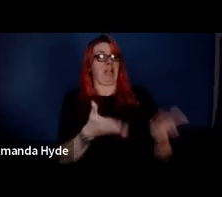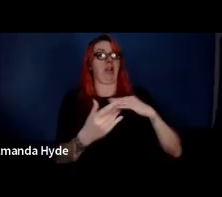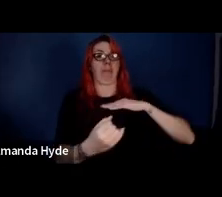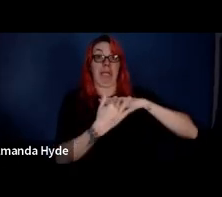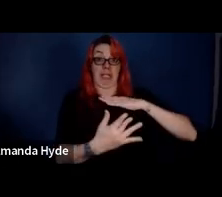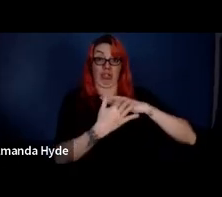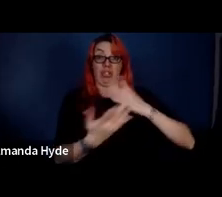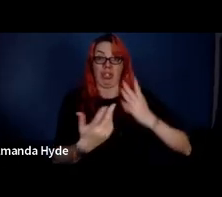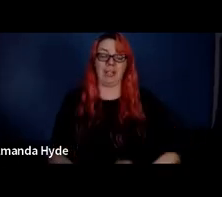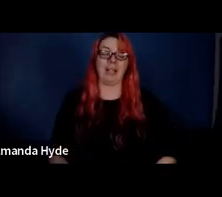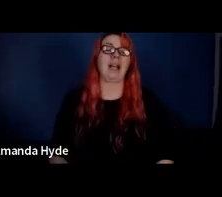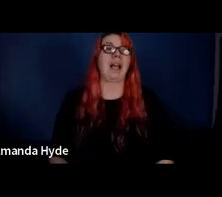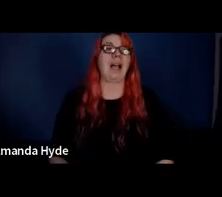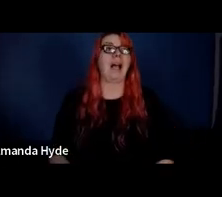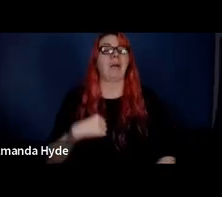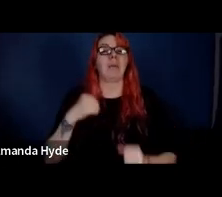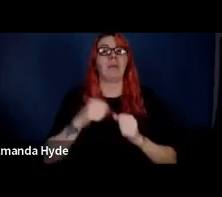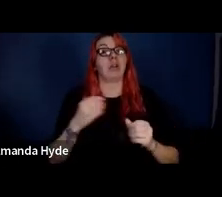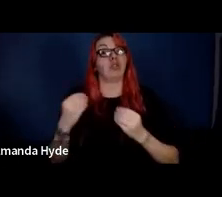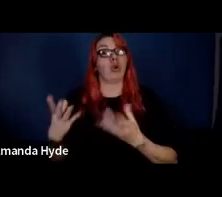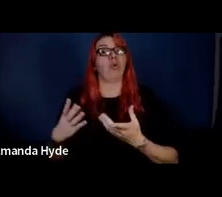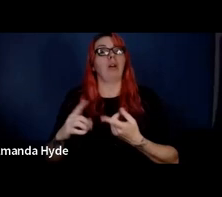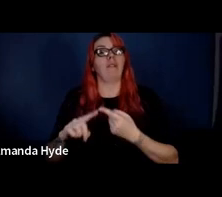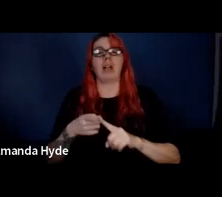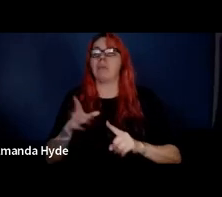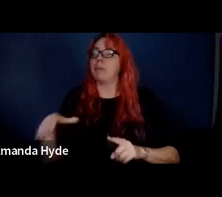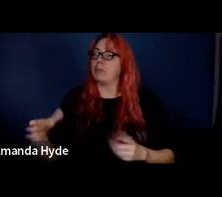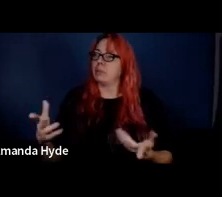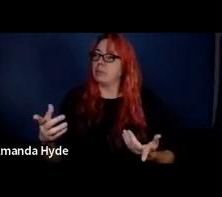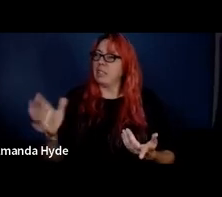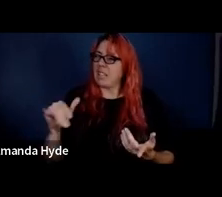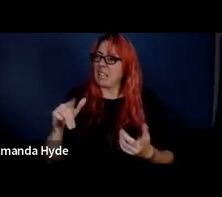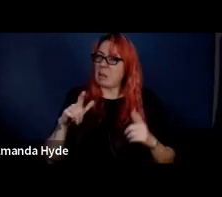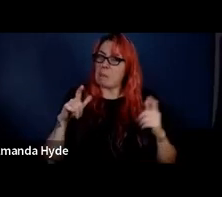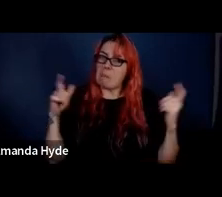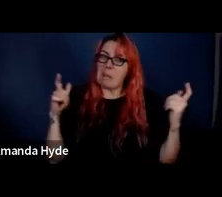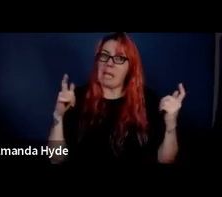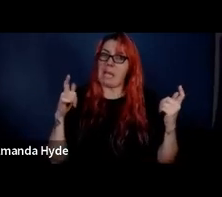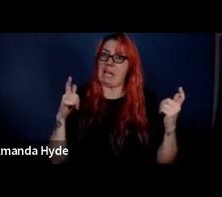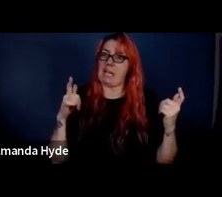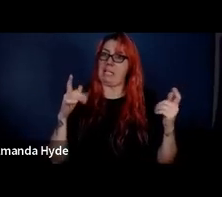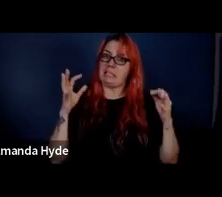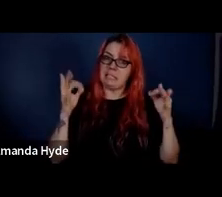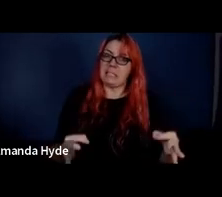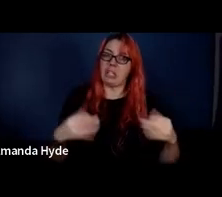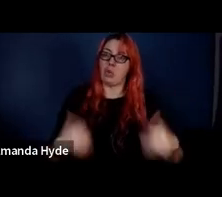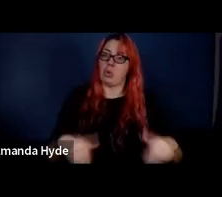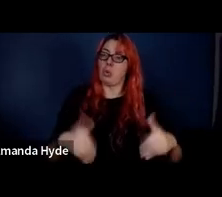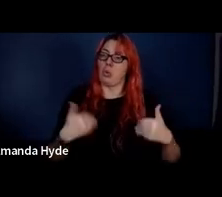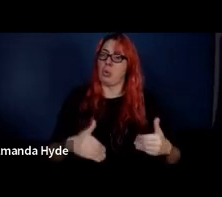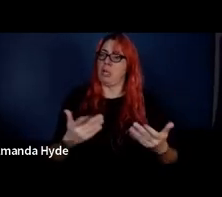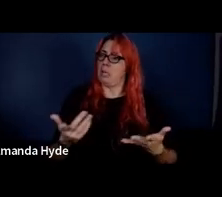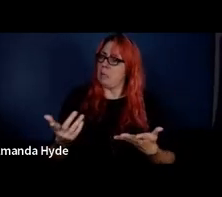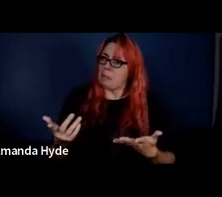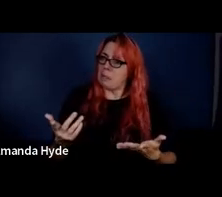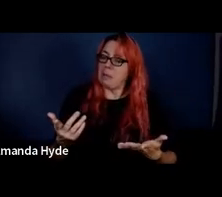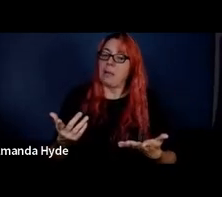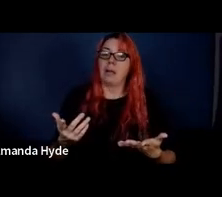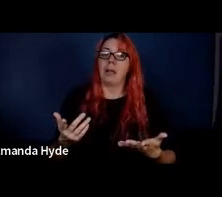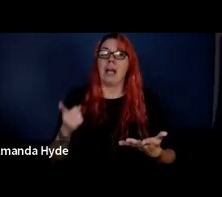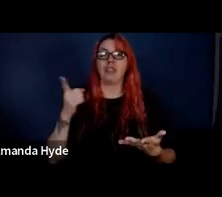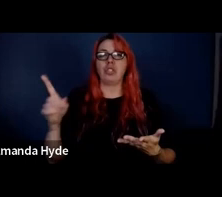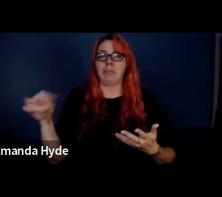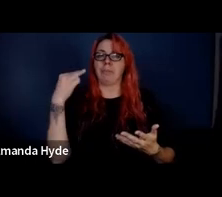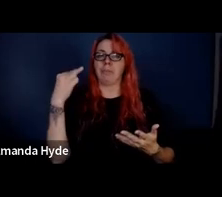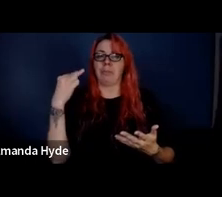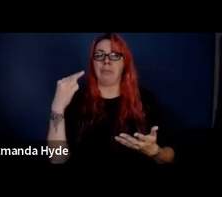about it. And I kept saying to her, isn't that a big deal? And then she looked at me and she said, and she was a little bit low key, and I didn't understand why.